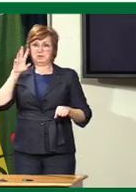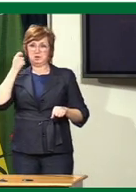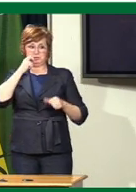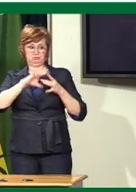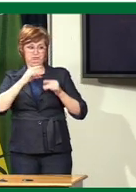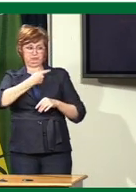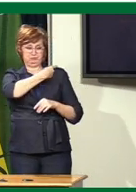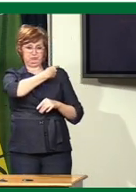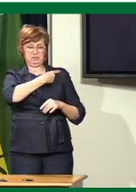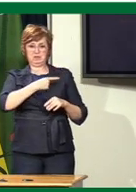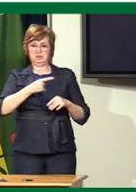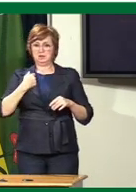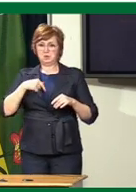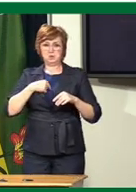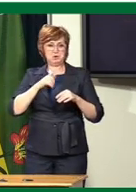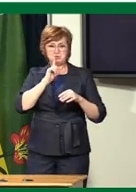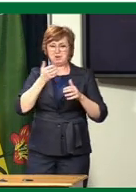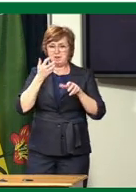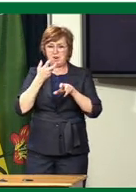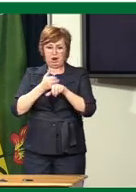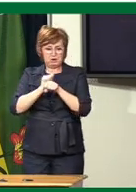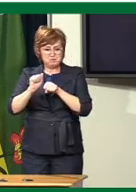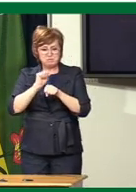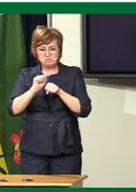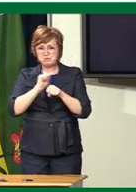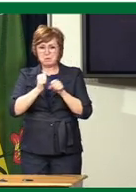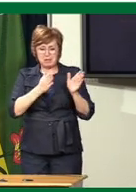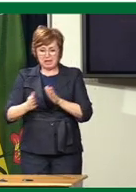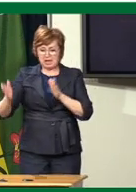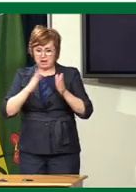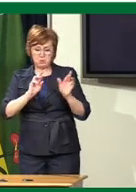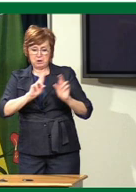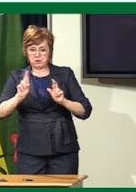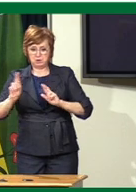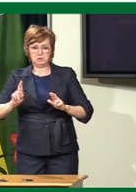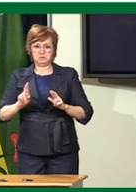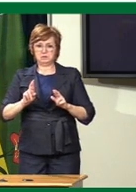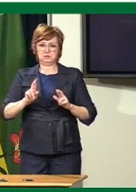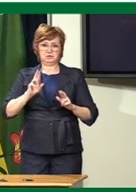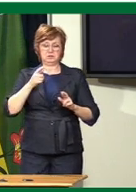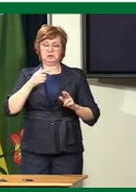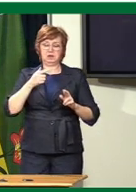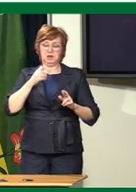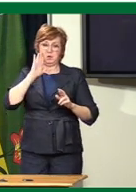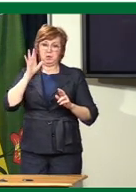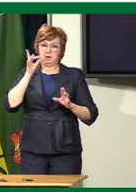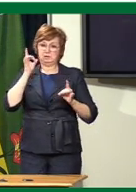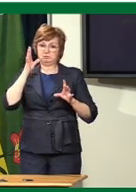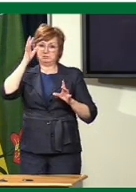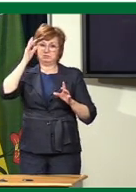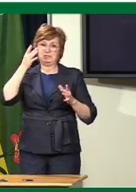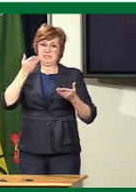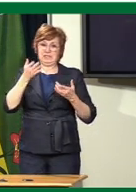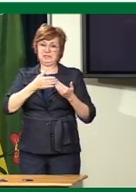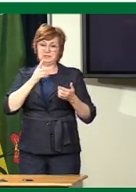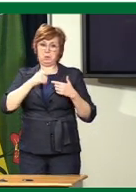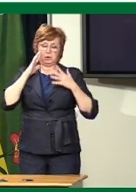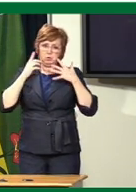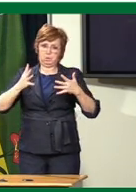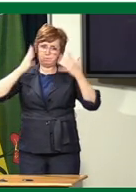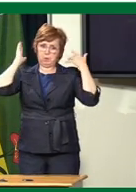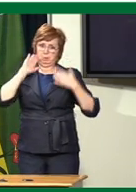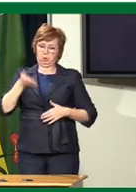planning, it would be inevitable for us to be overcome if we do not get the virus in check as quickly as we can. So